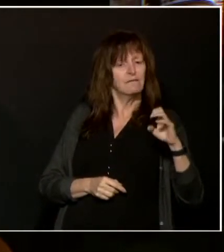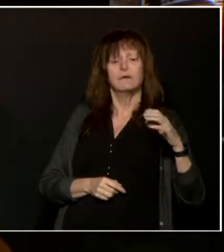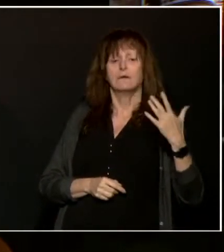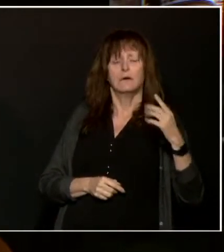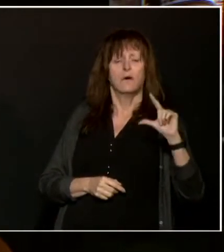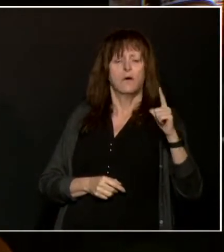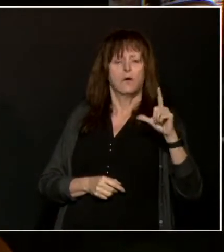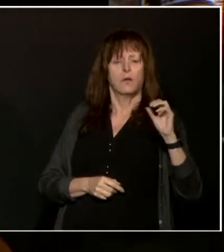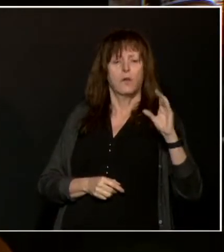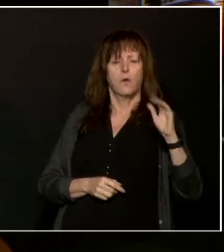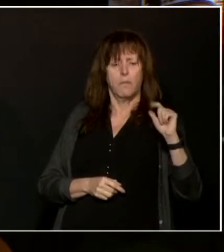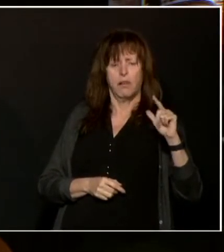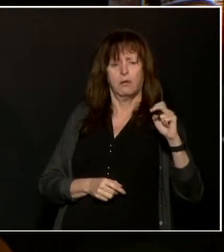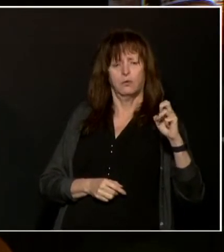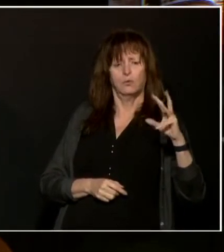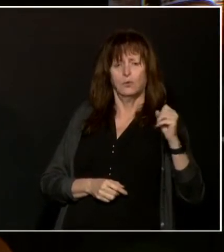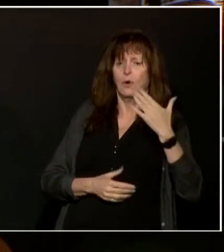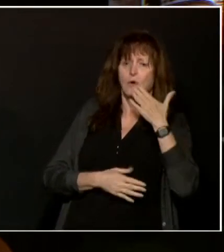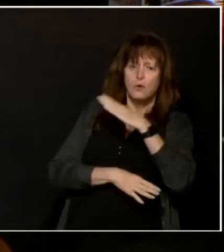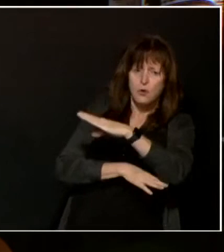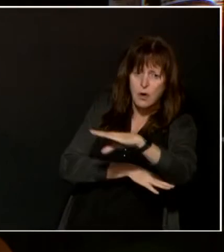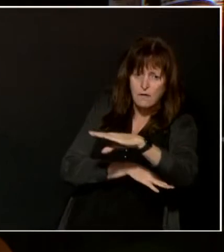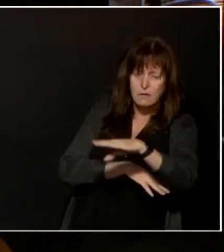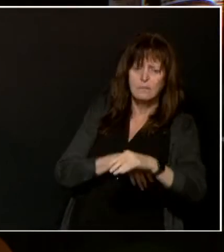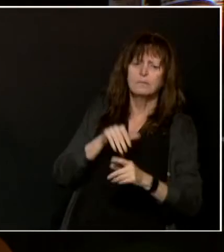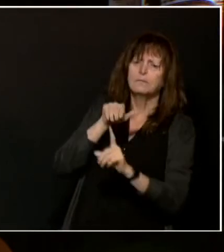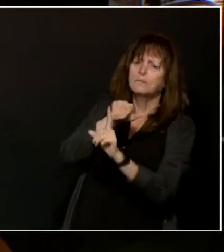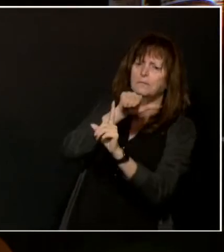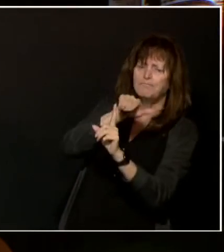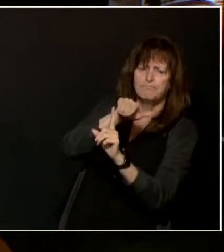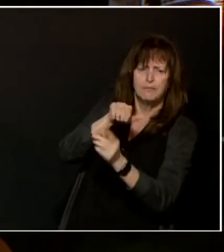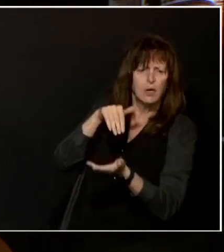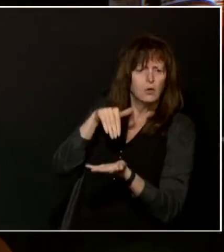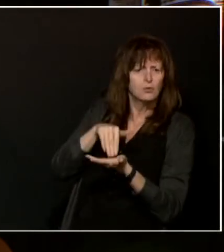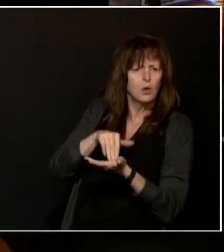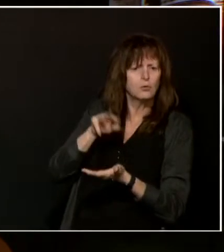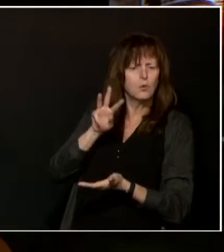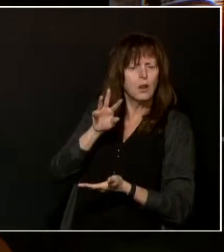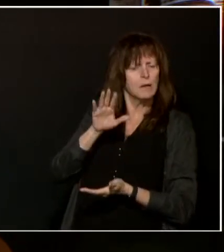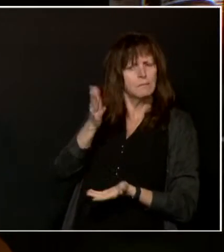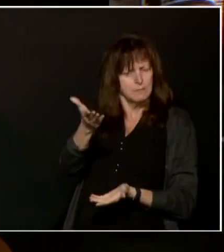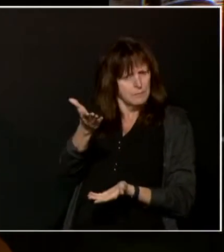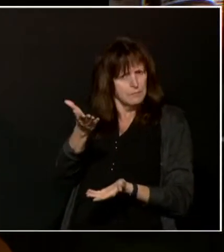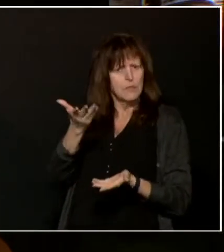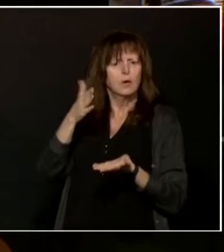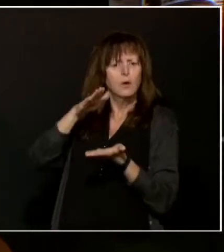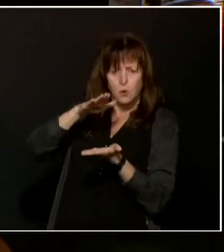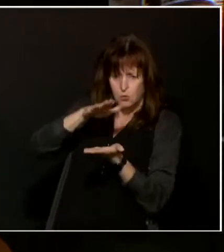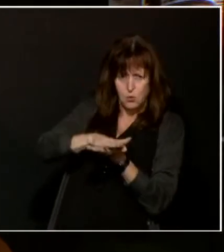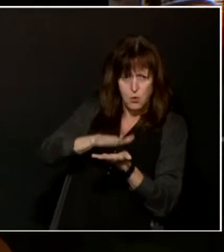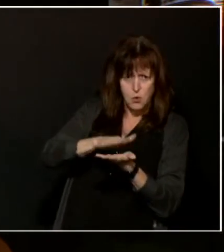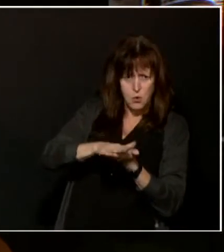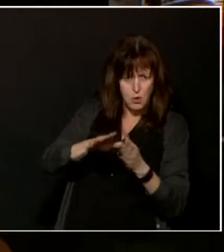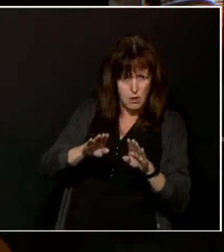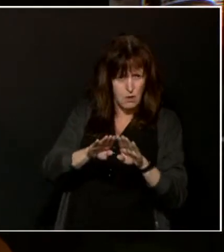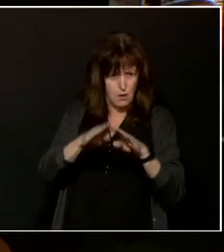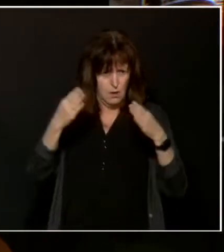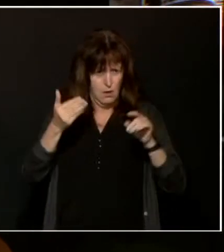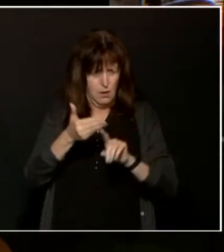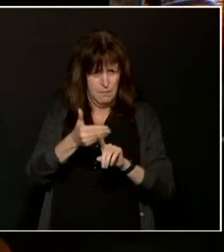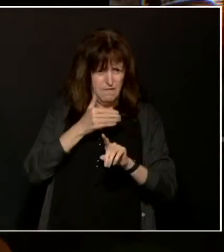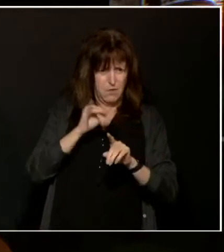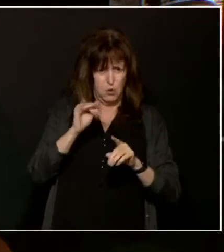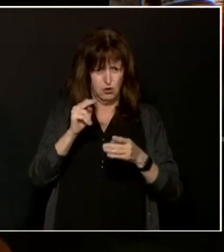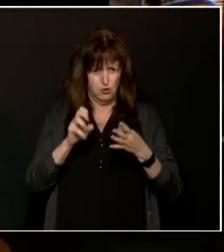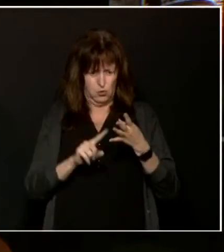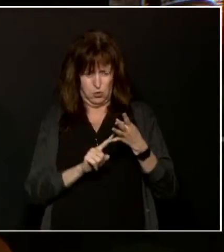Good afternoon. Dr. Williams, in order to get schools reopened before the end of the school year, would you